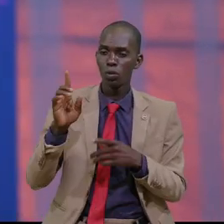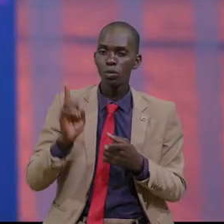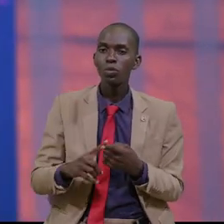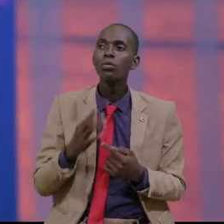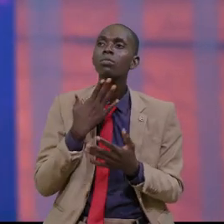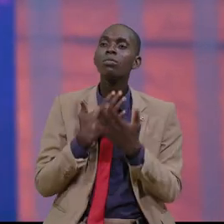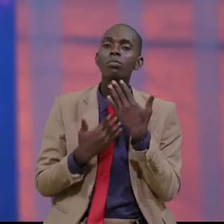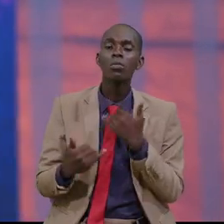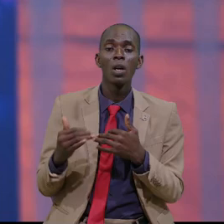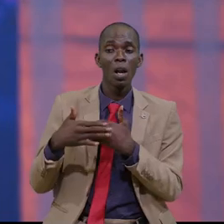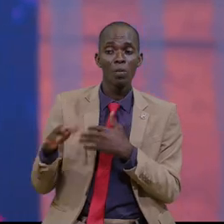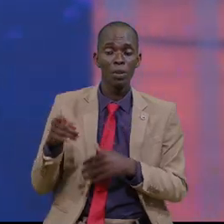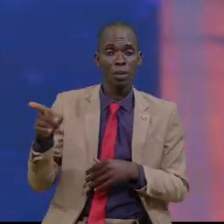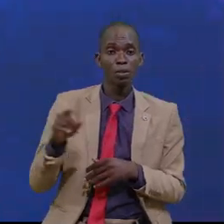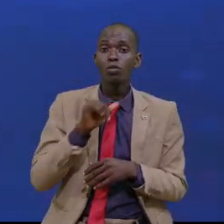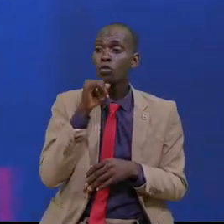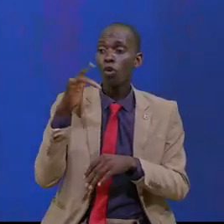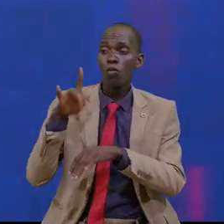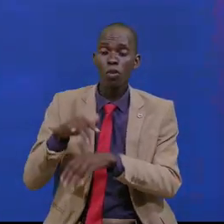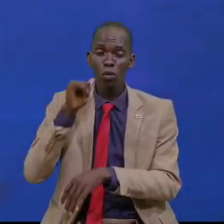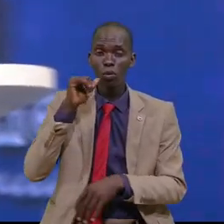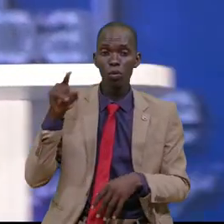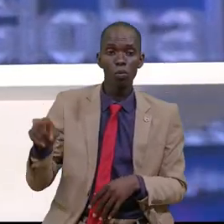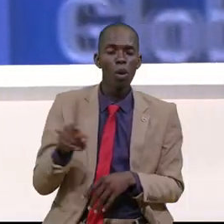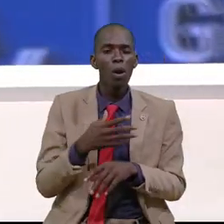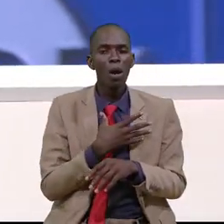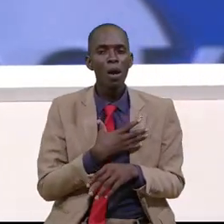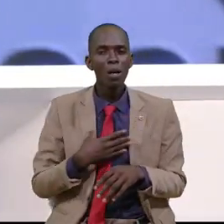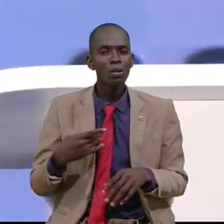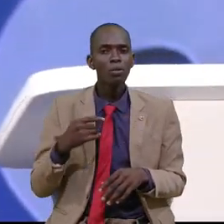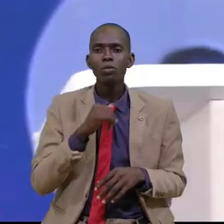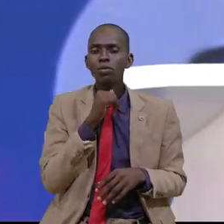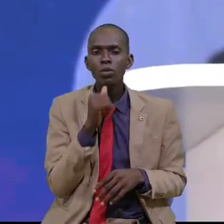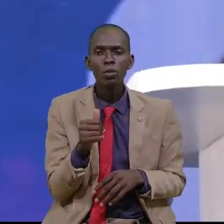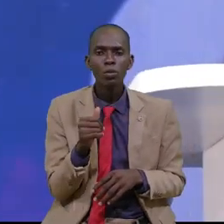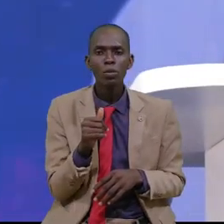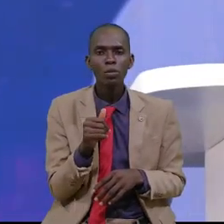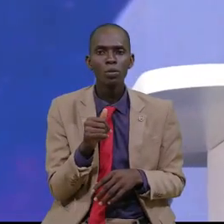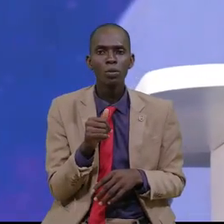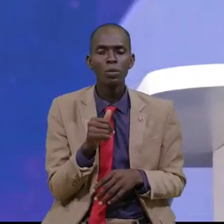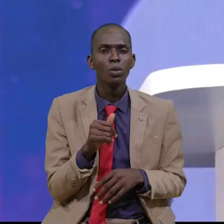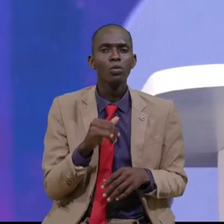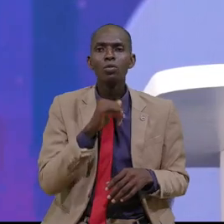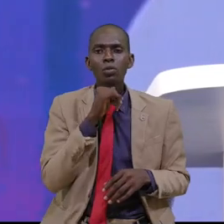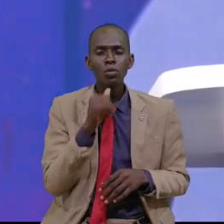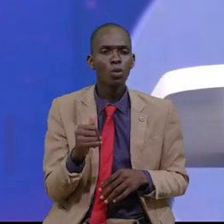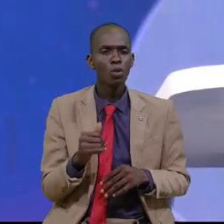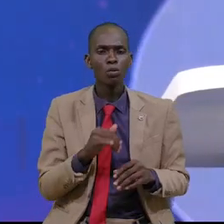even touched her. And you've not, pressed the delicate part of your